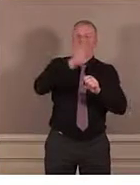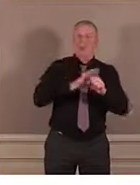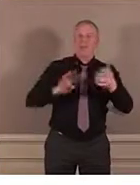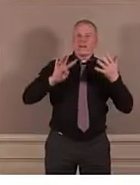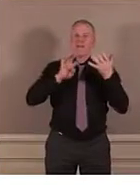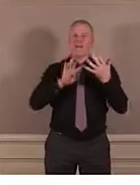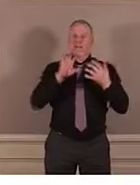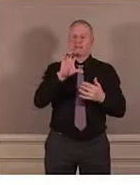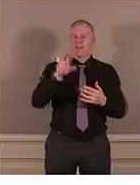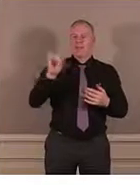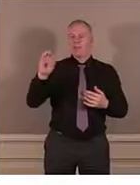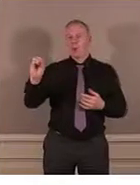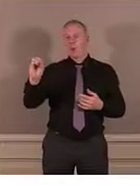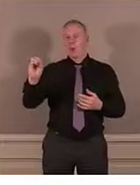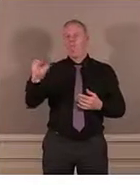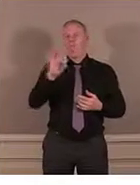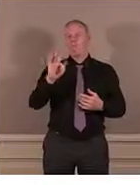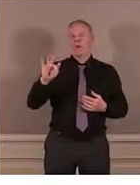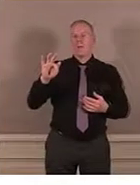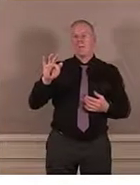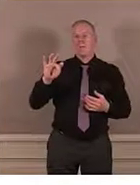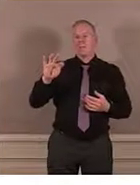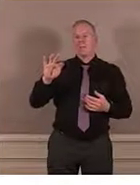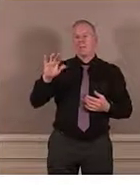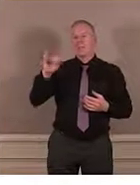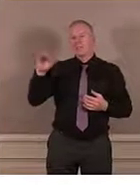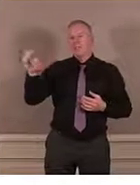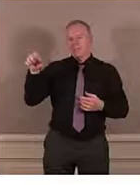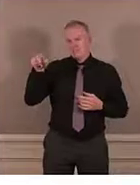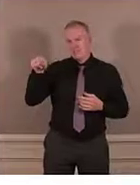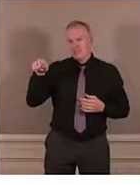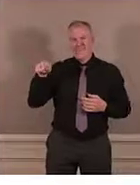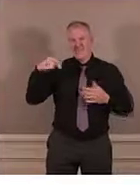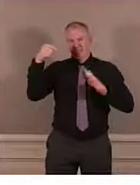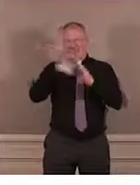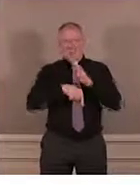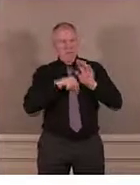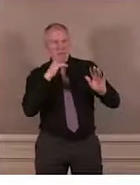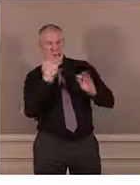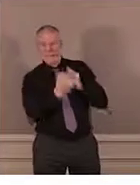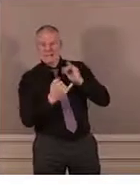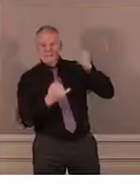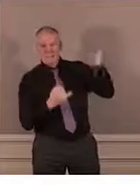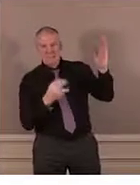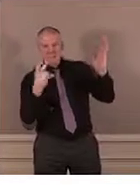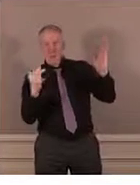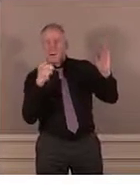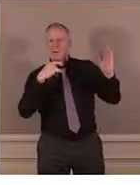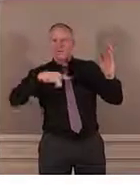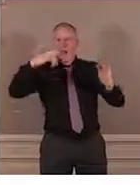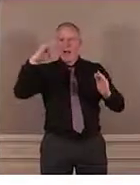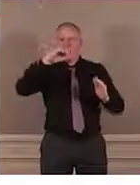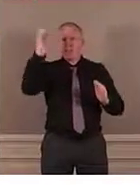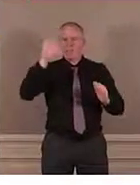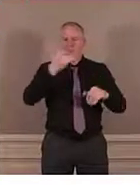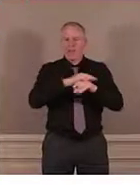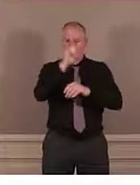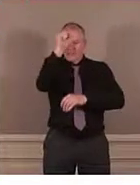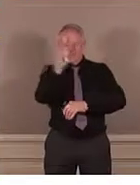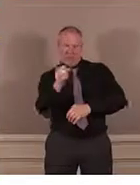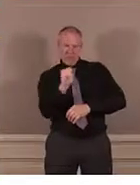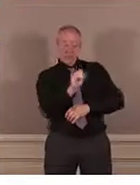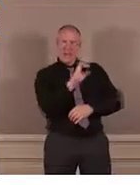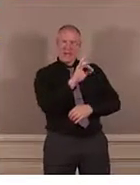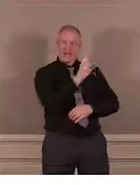9 CHO areas. I won't go through this slide in any great detail, but just to note where the high percentages are, certainly down south, Kerry,